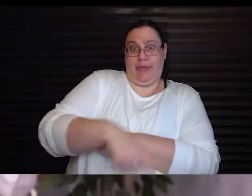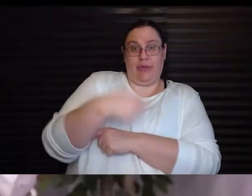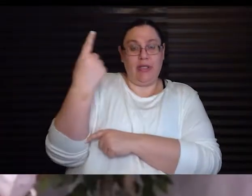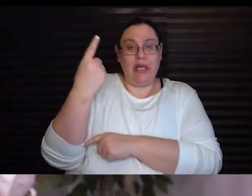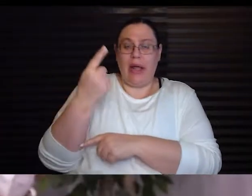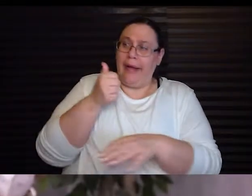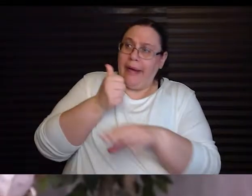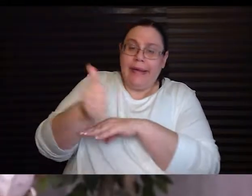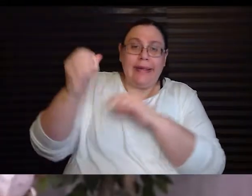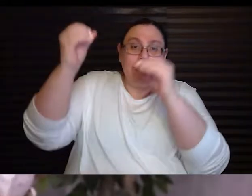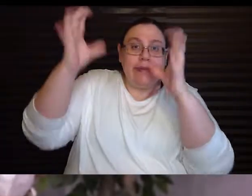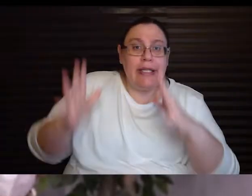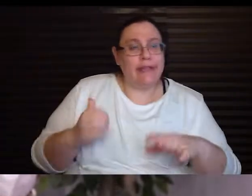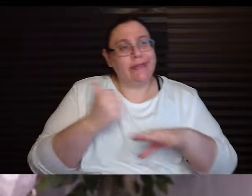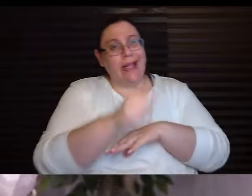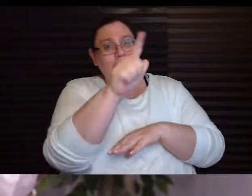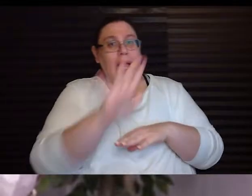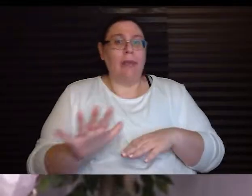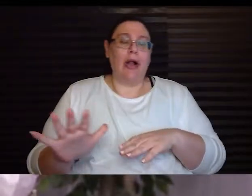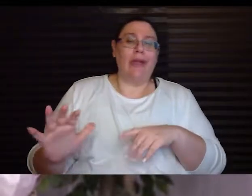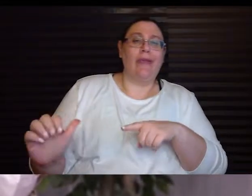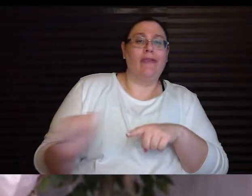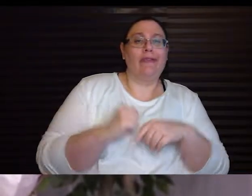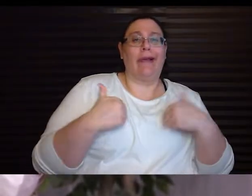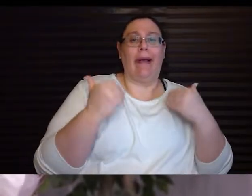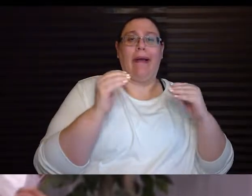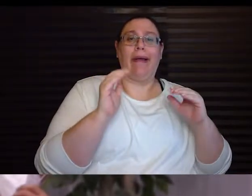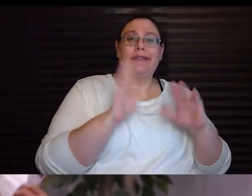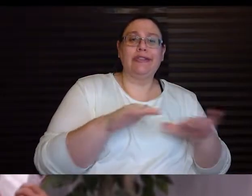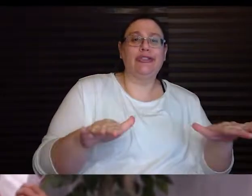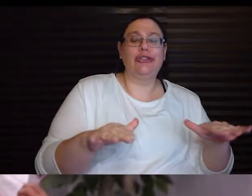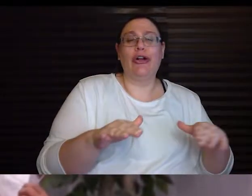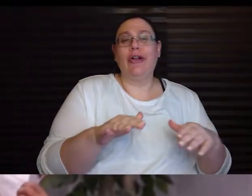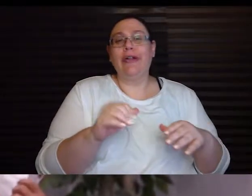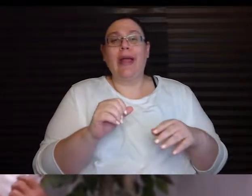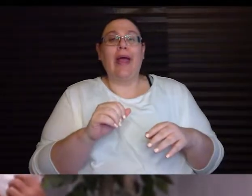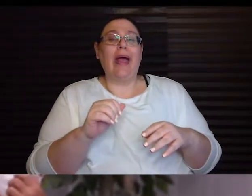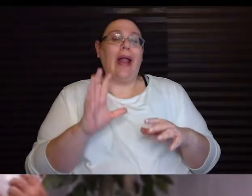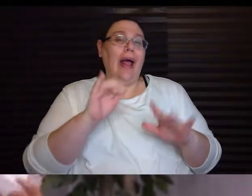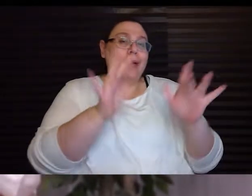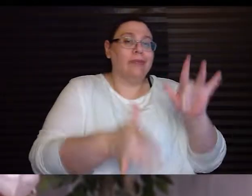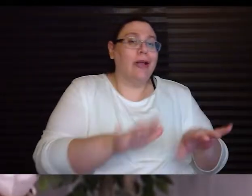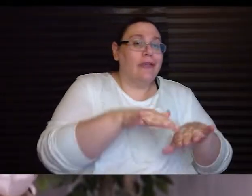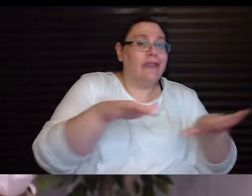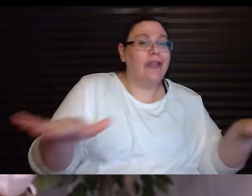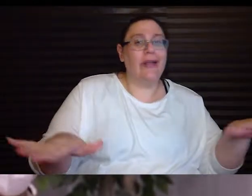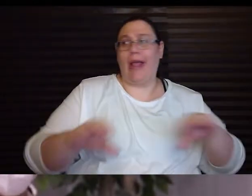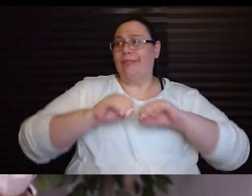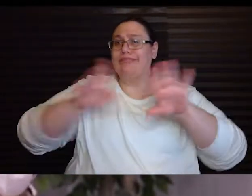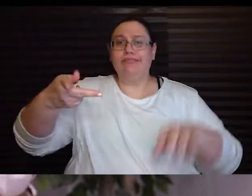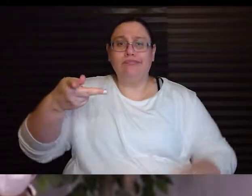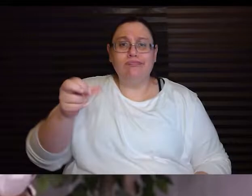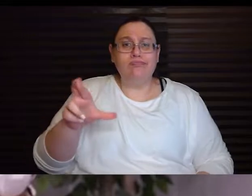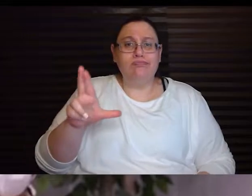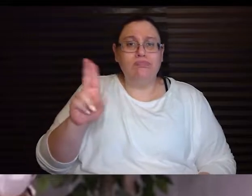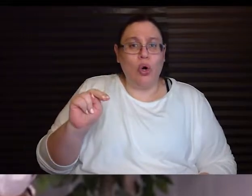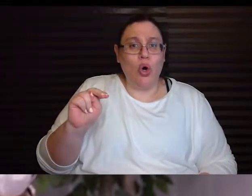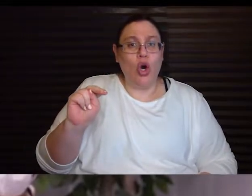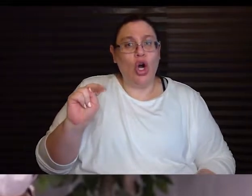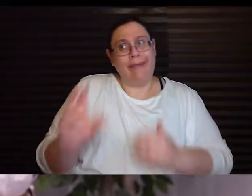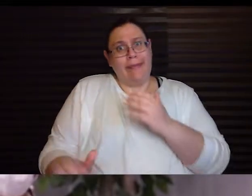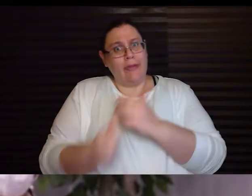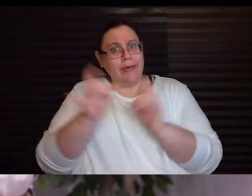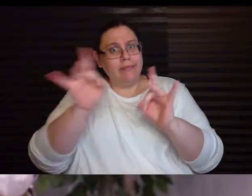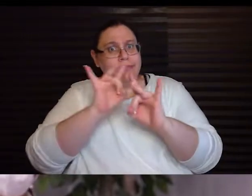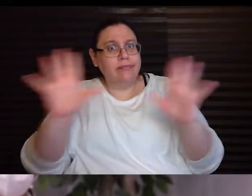accusing teachers and librarians of grooming and pedophilia and distribution of pornography. They're